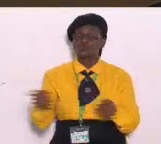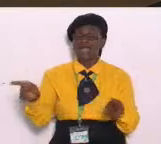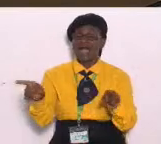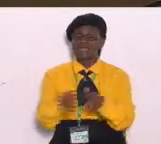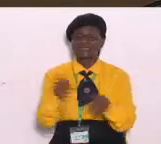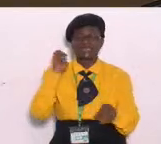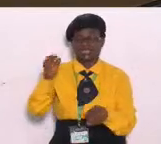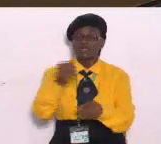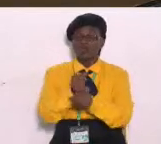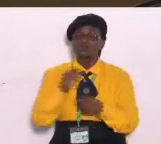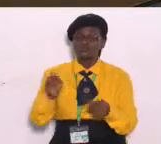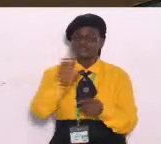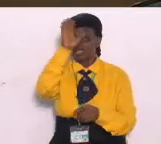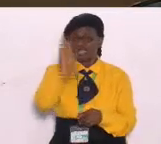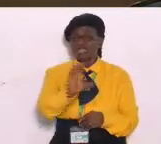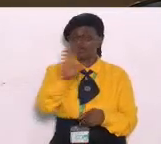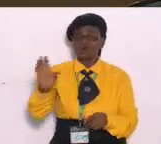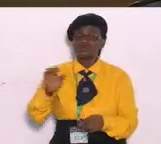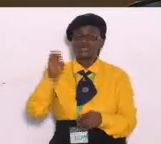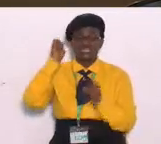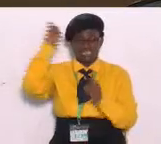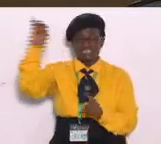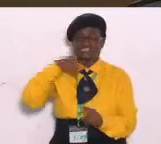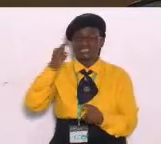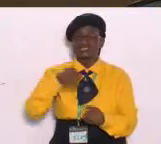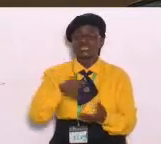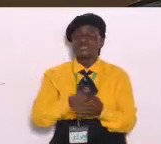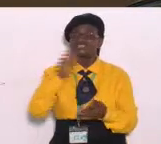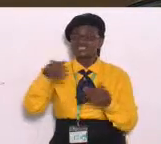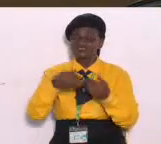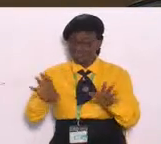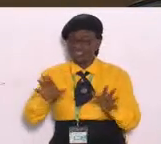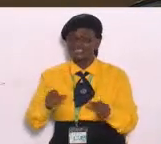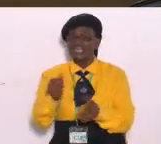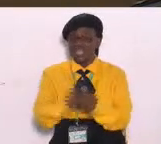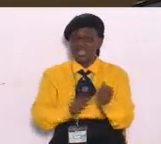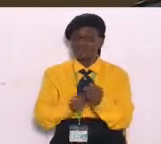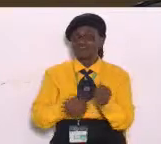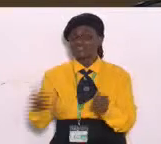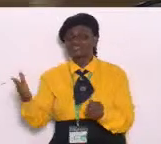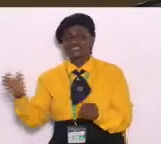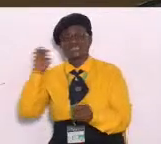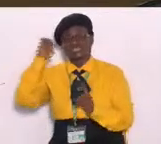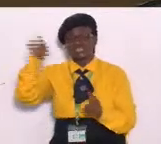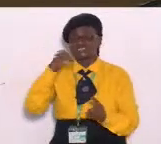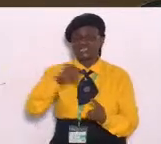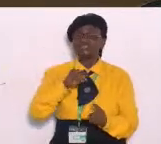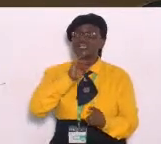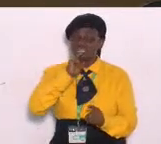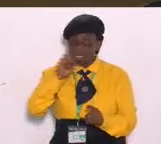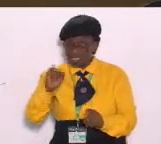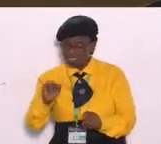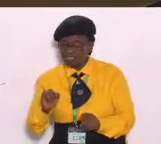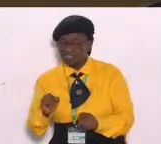finished, everything he had said before up to the Old Testament, that's fine, that's over, really.